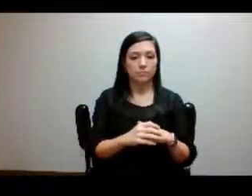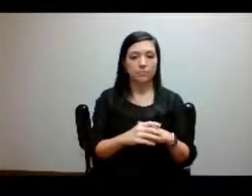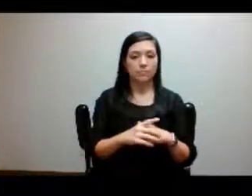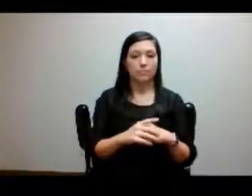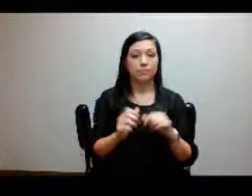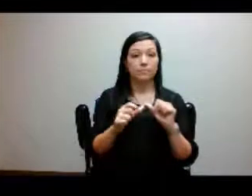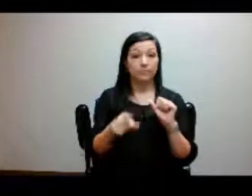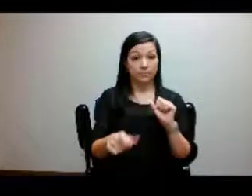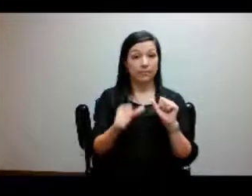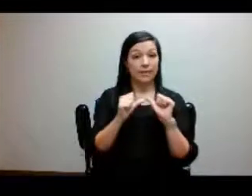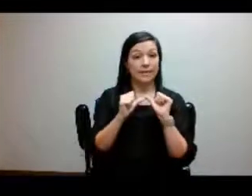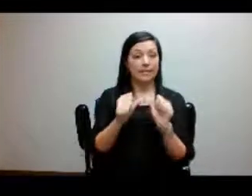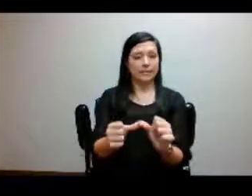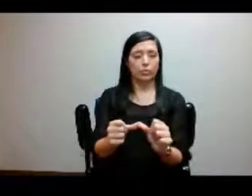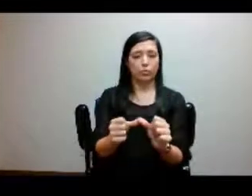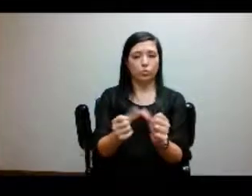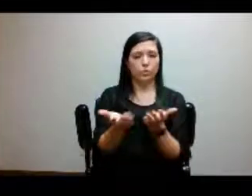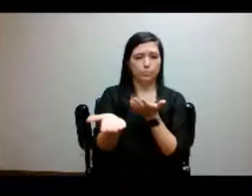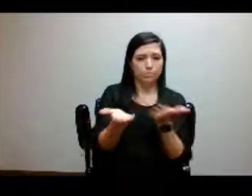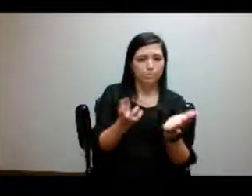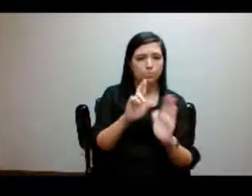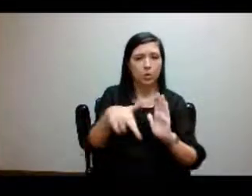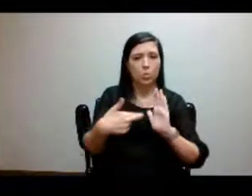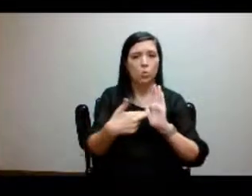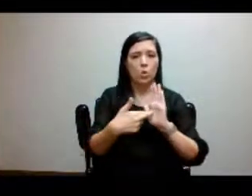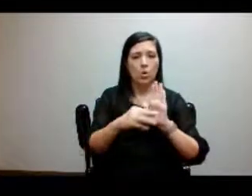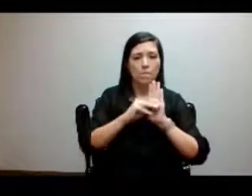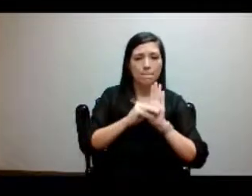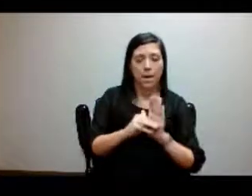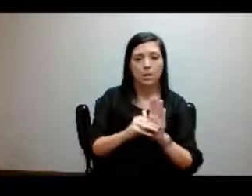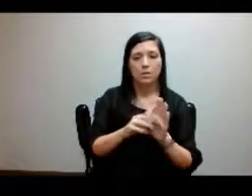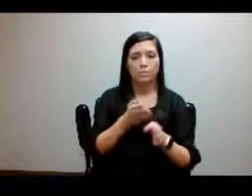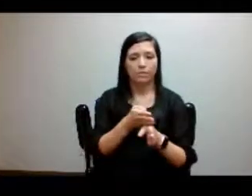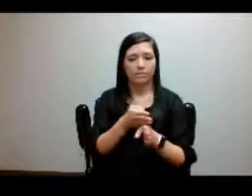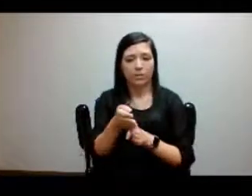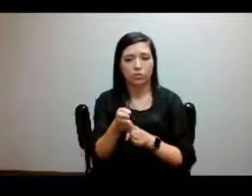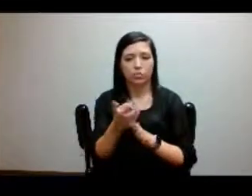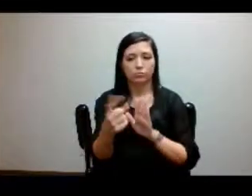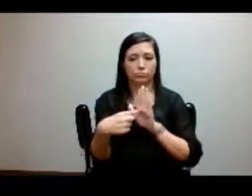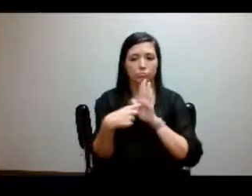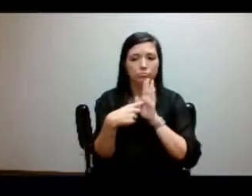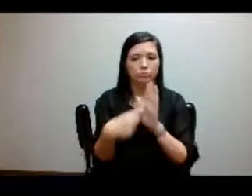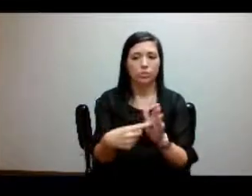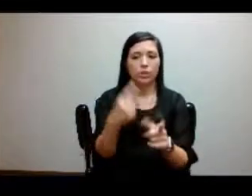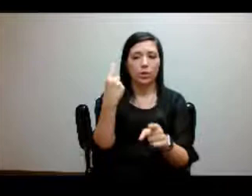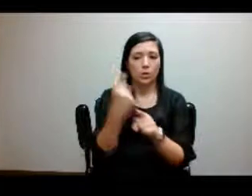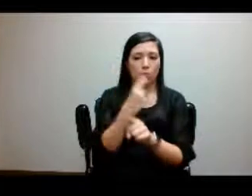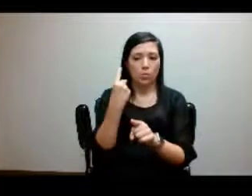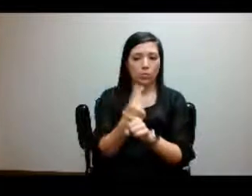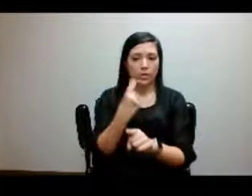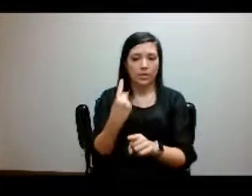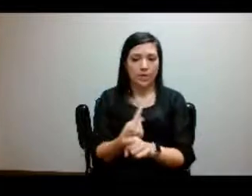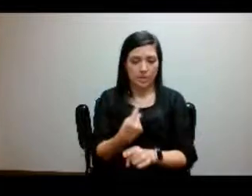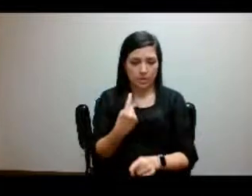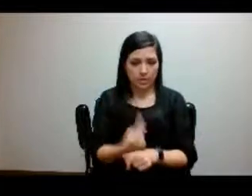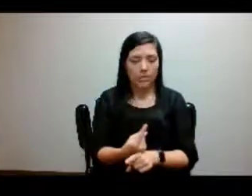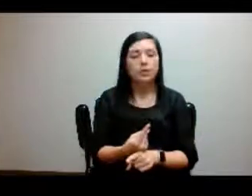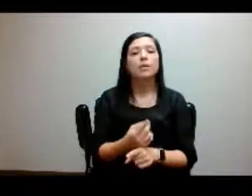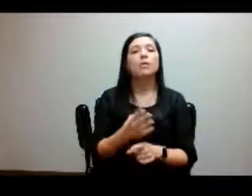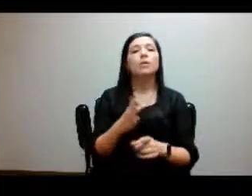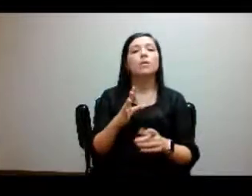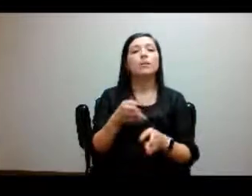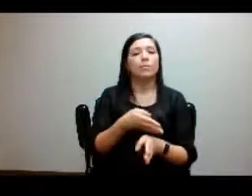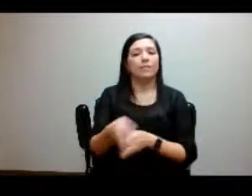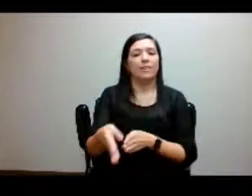Continually serving as a role model of professionalism by modeling appropriate professional behavior and positive professional